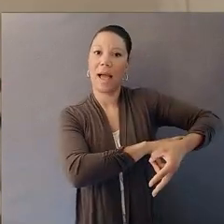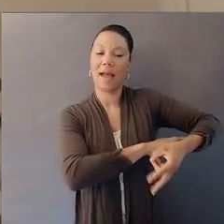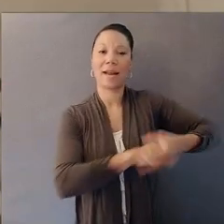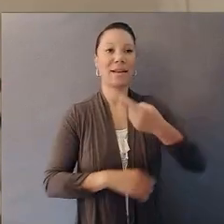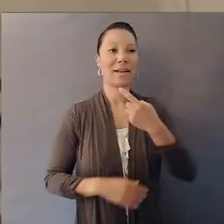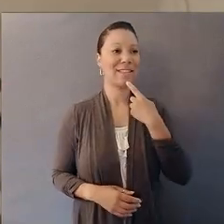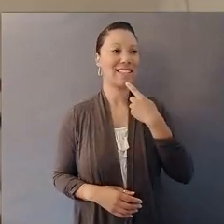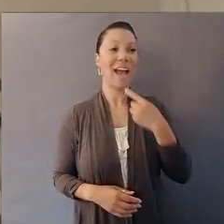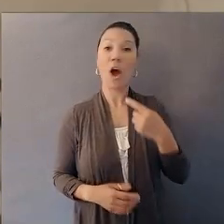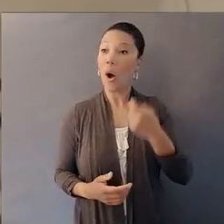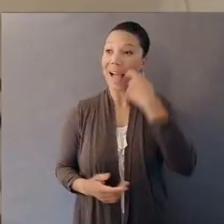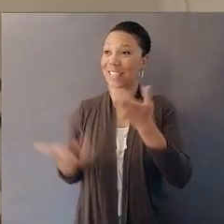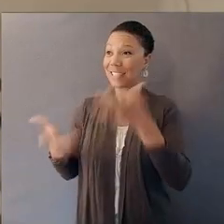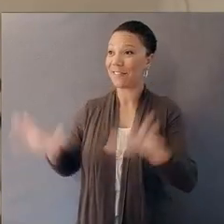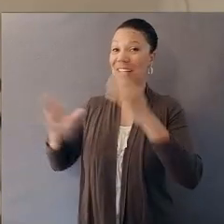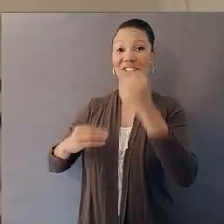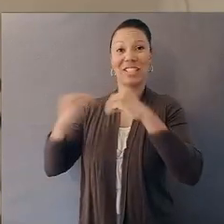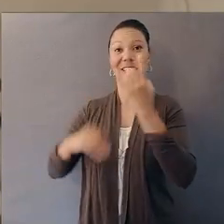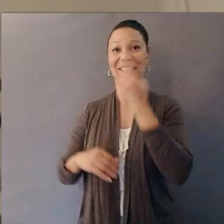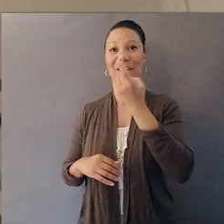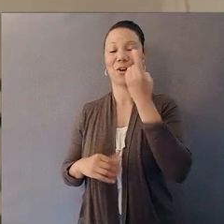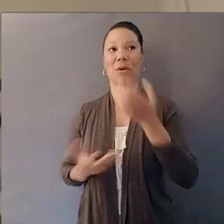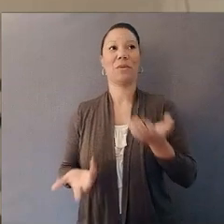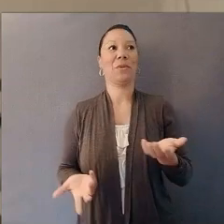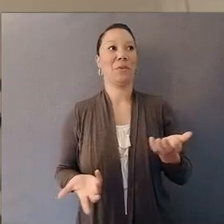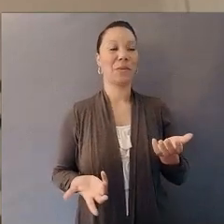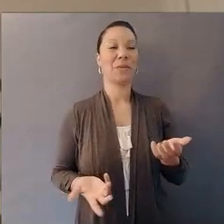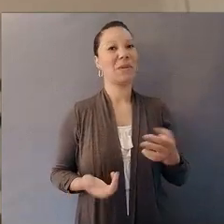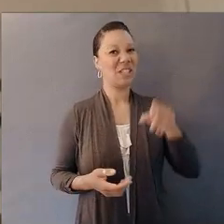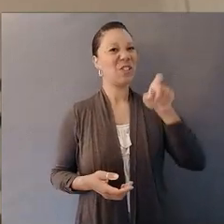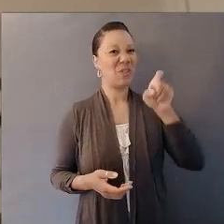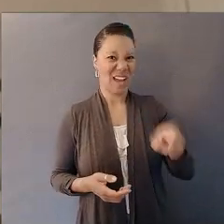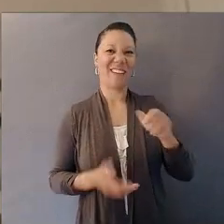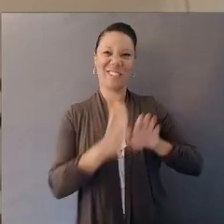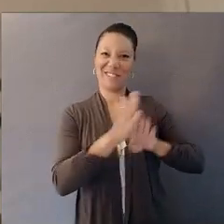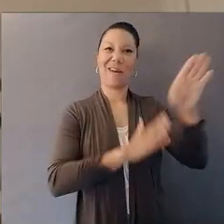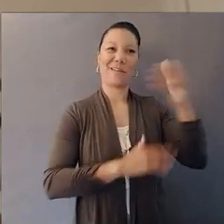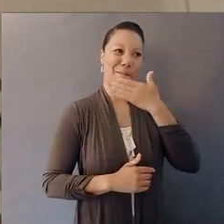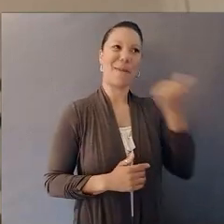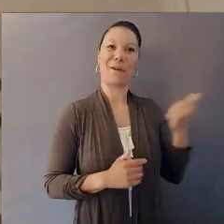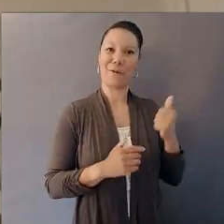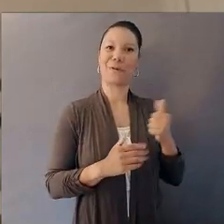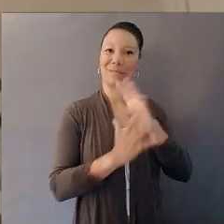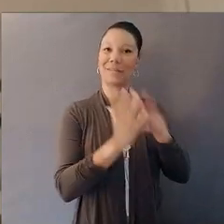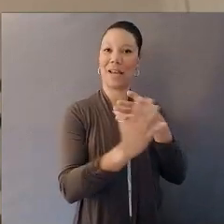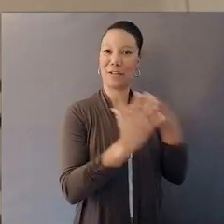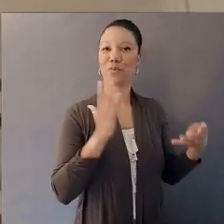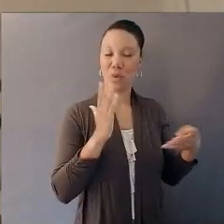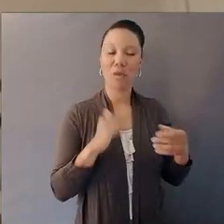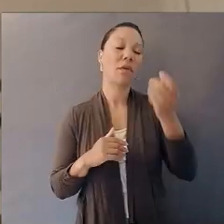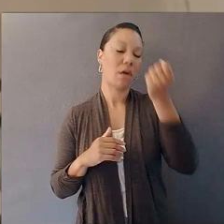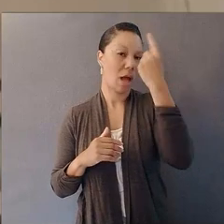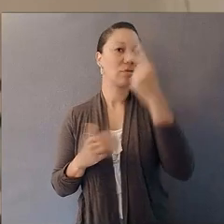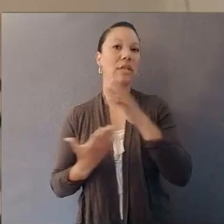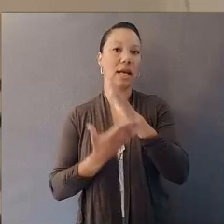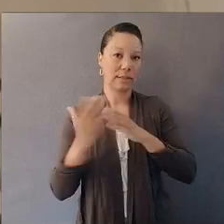oh, I just ate dinner. You got to get on a structure. And, there's a lot of, with fasting going on right